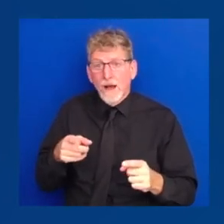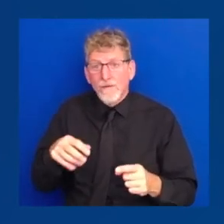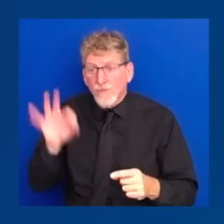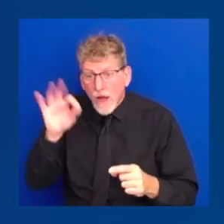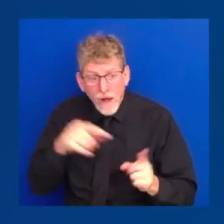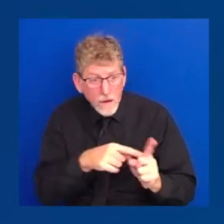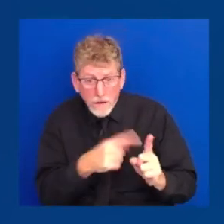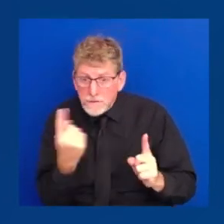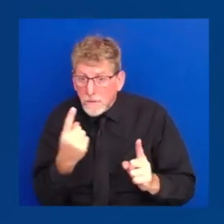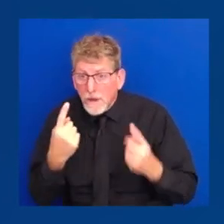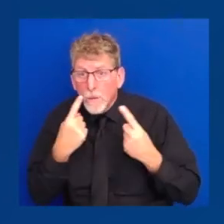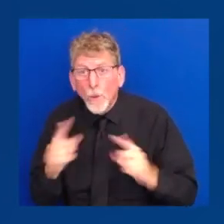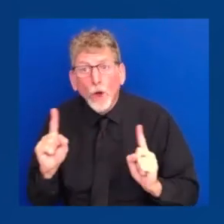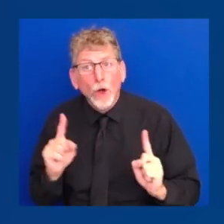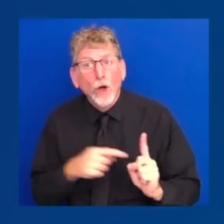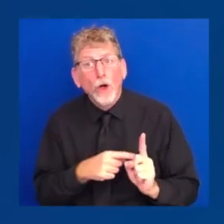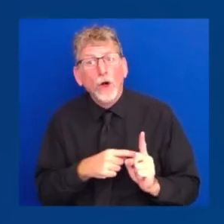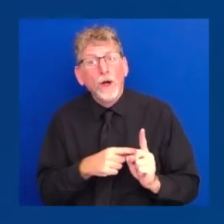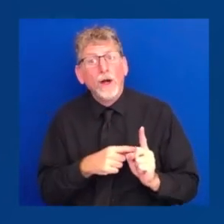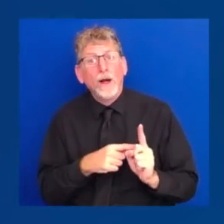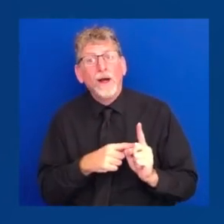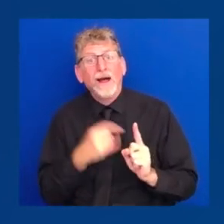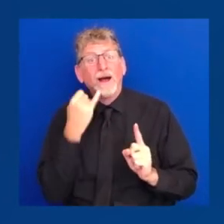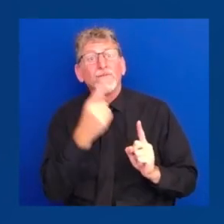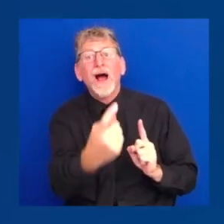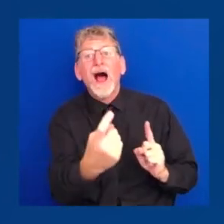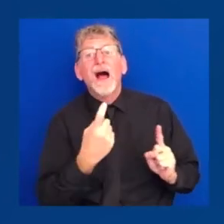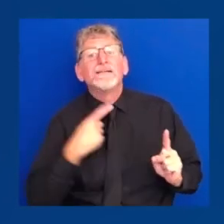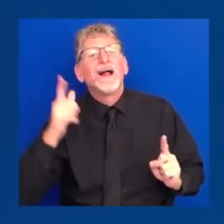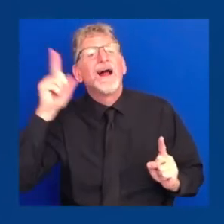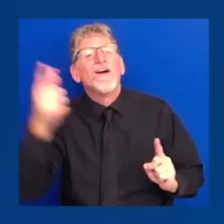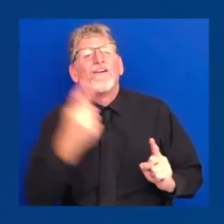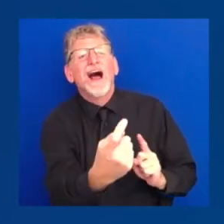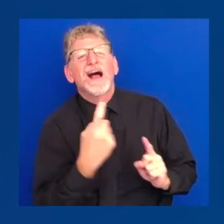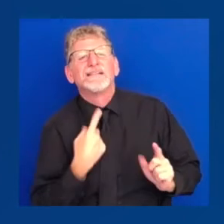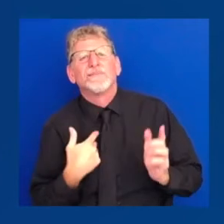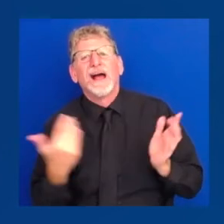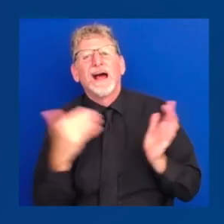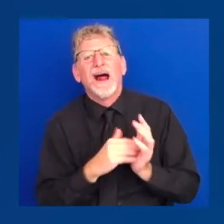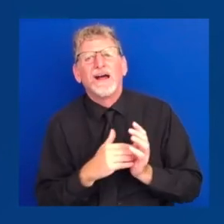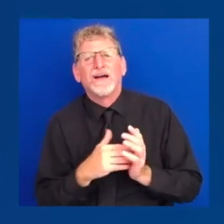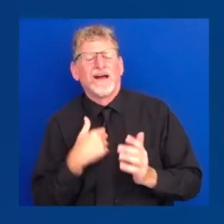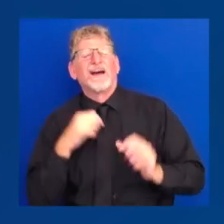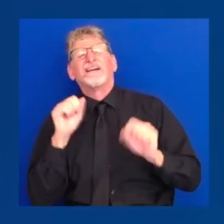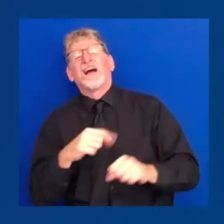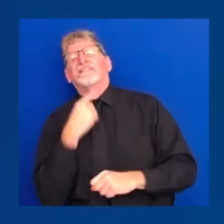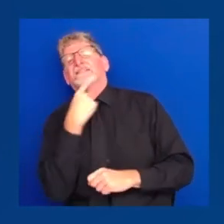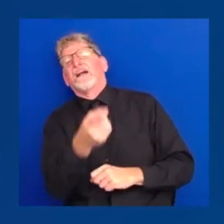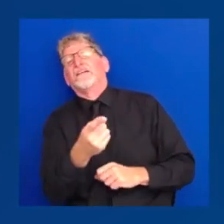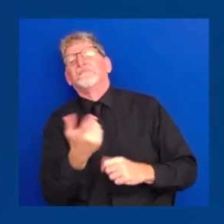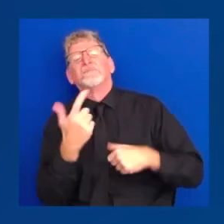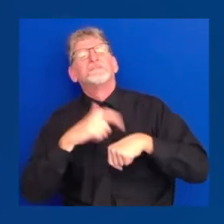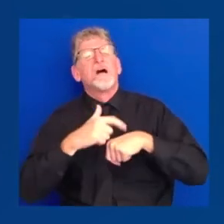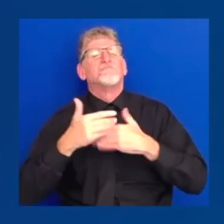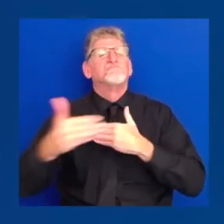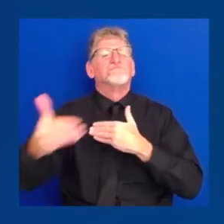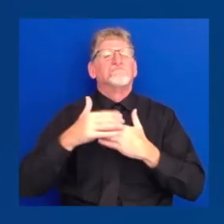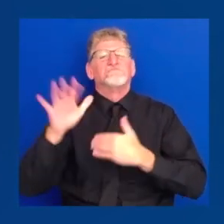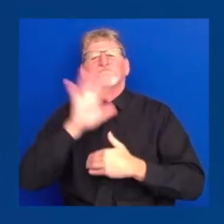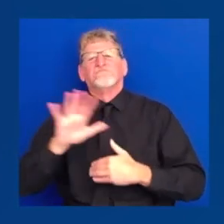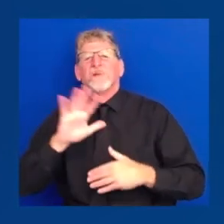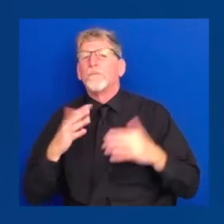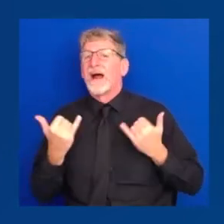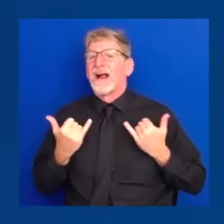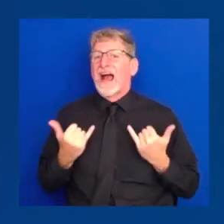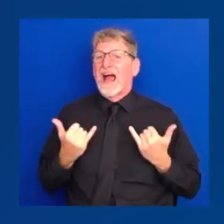you approximation of how long it would take. But right now we're making good progress. We have several candidates that look